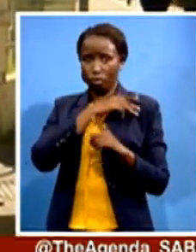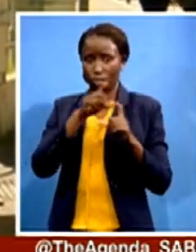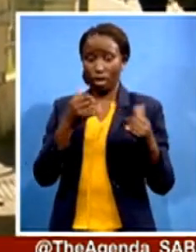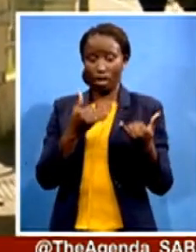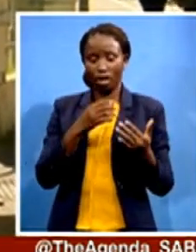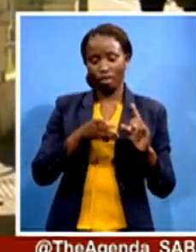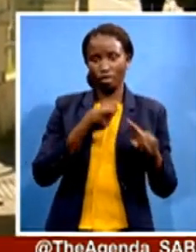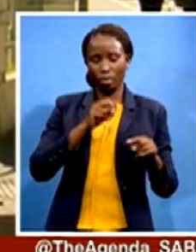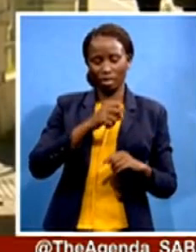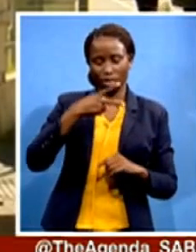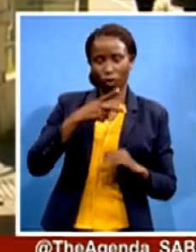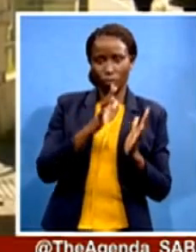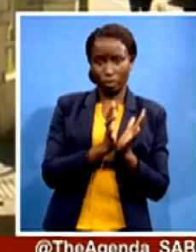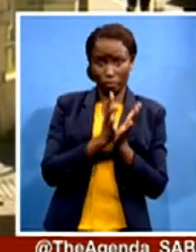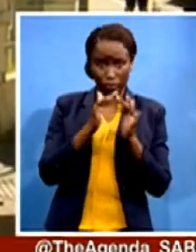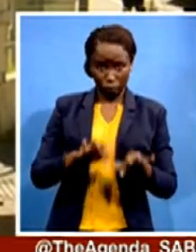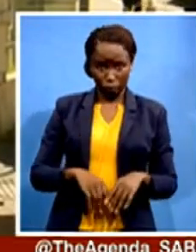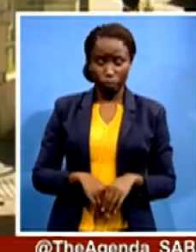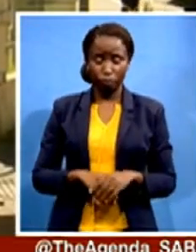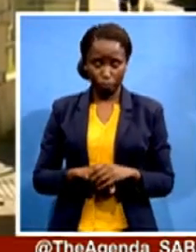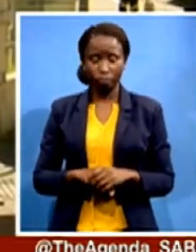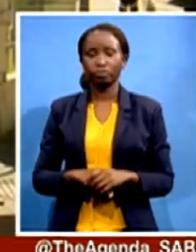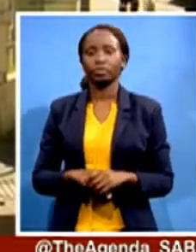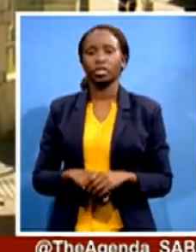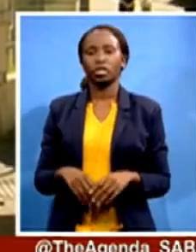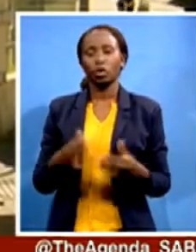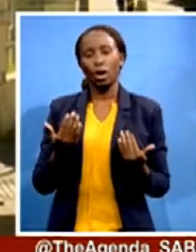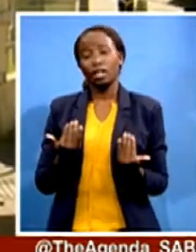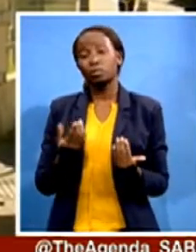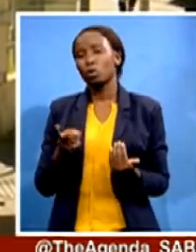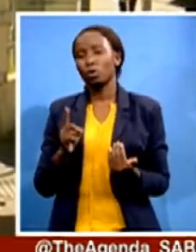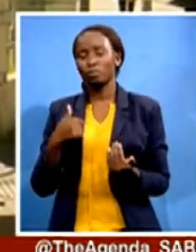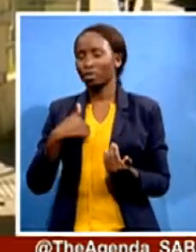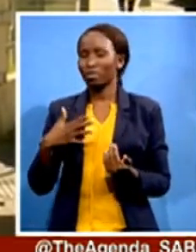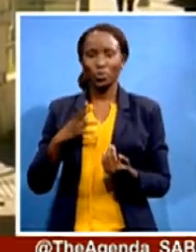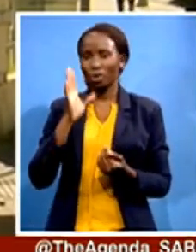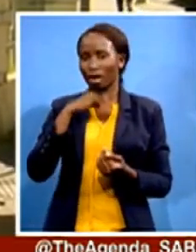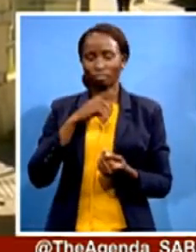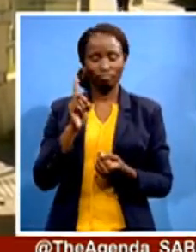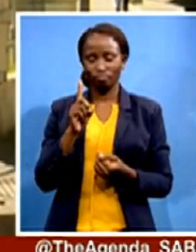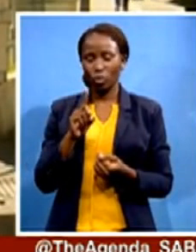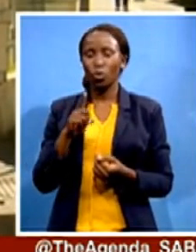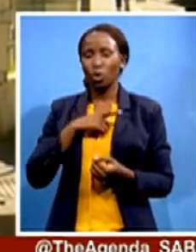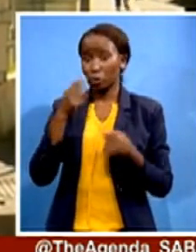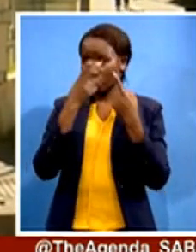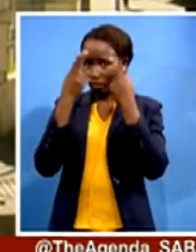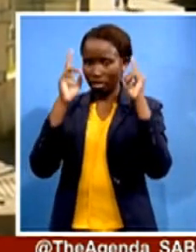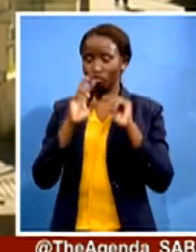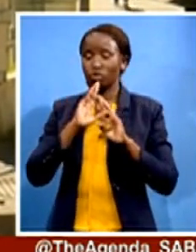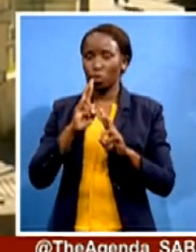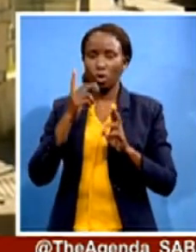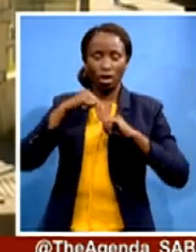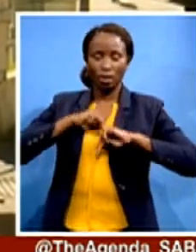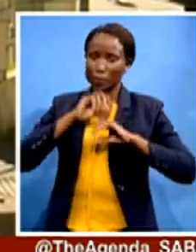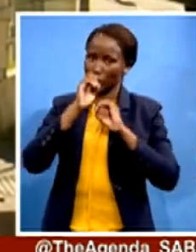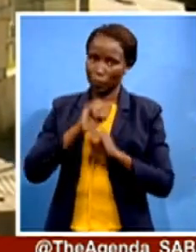As per expertise, I don't want to lie, the university have not responded on what we wanted exactly.